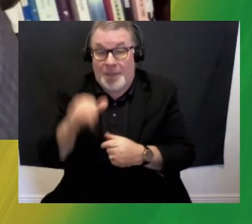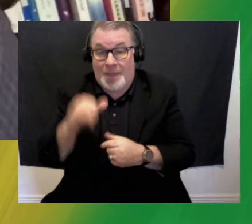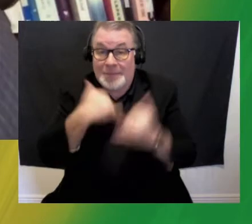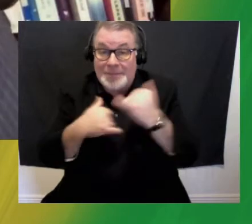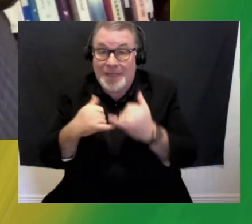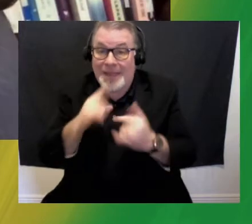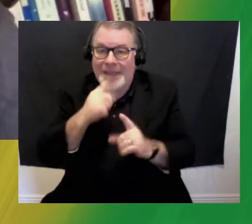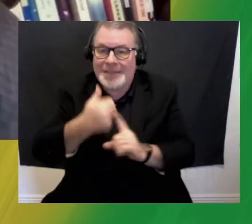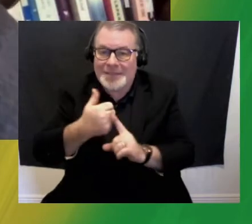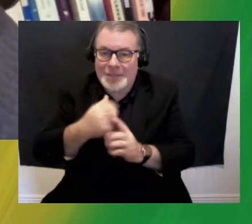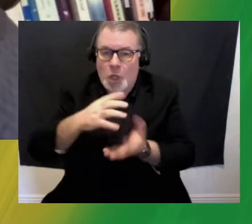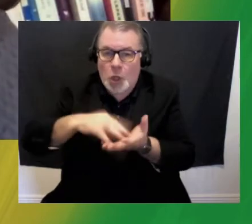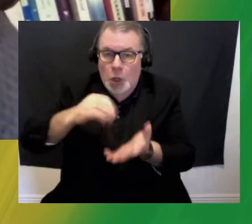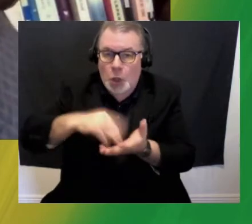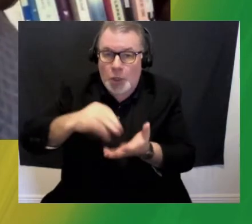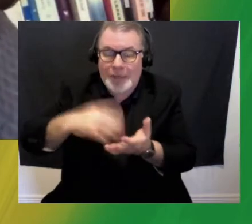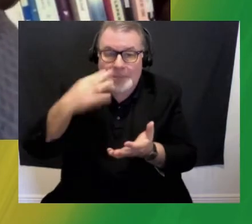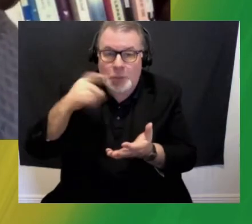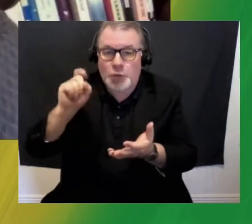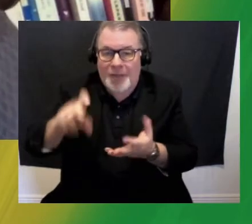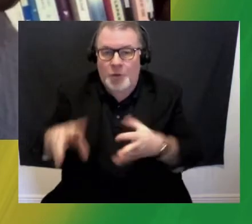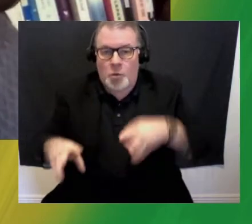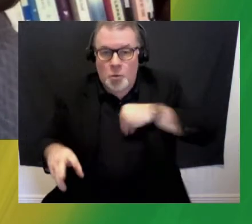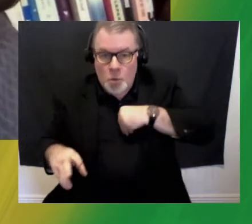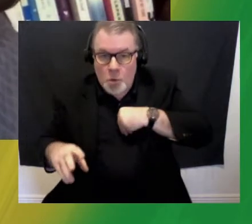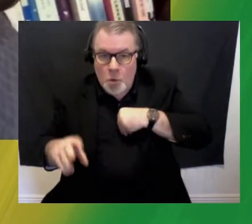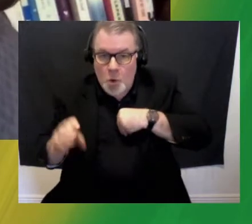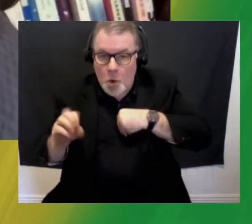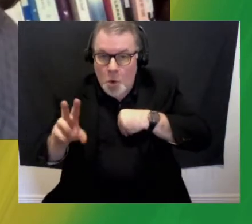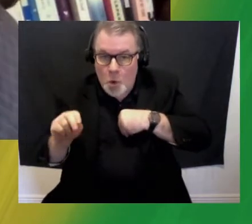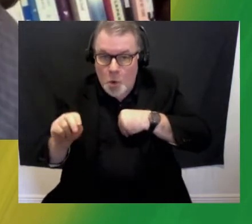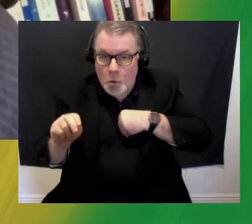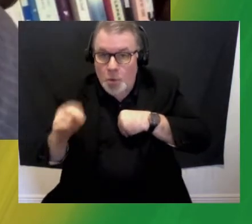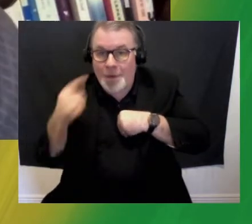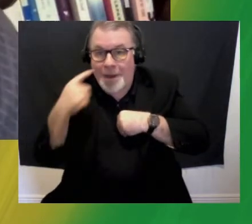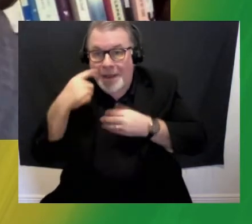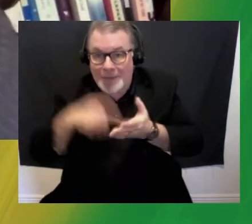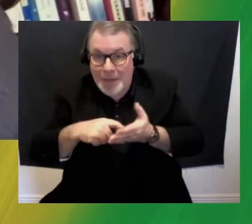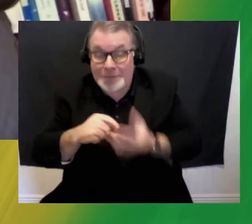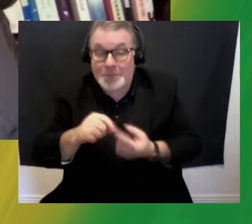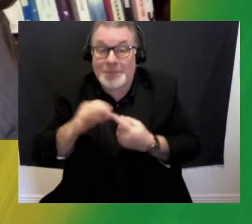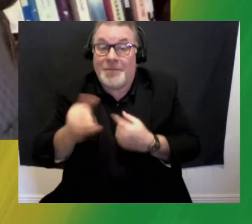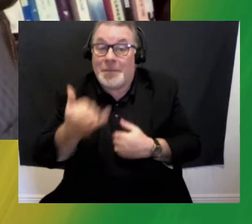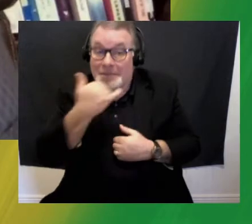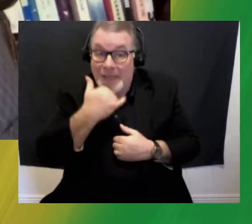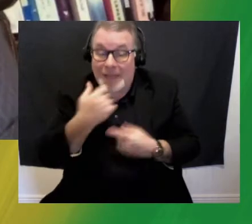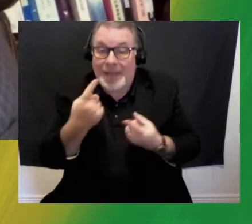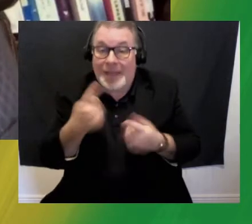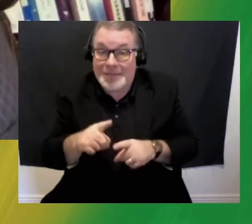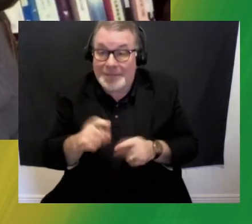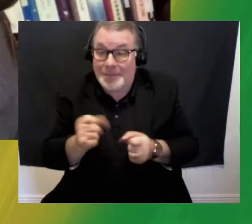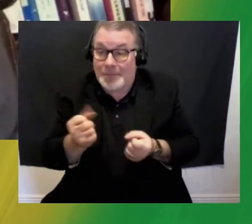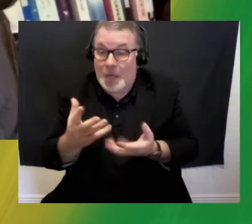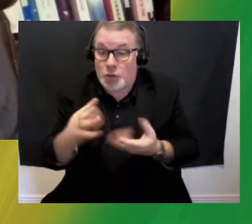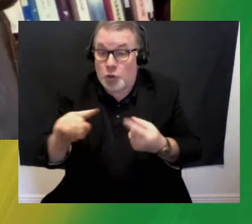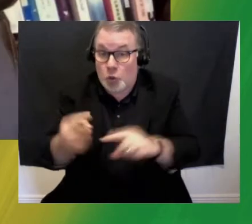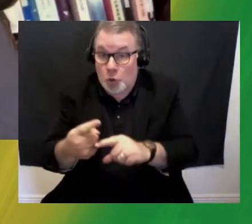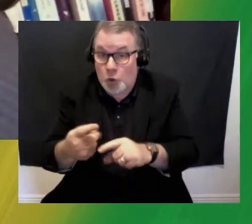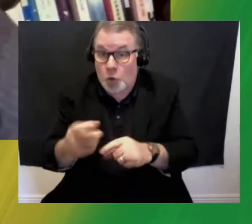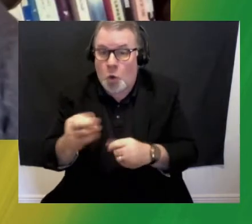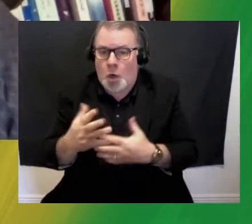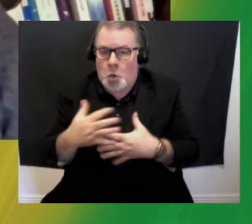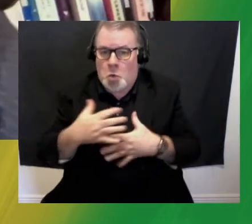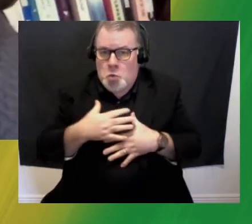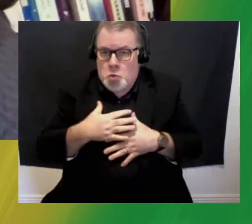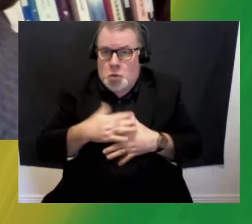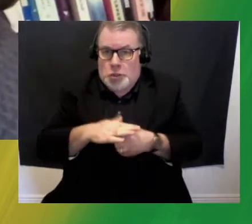learning experience that one has to own and acknowledge, especially if the mistake ends up being hurtful or distressing to those who